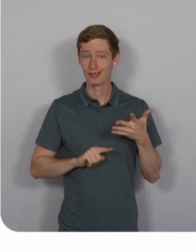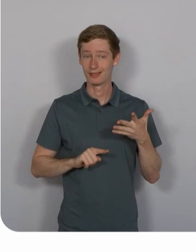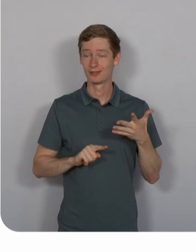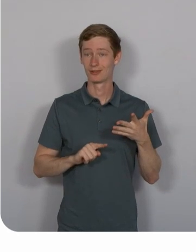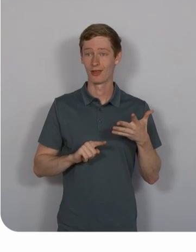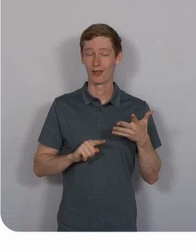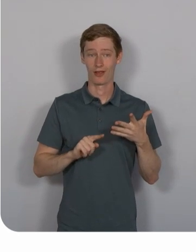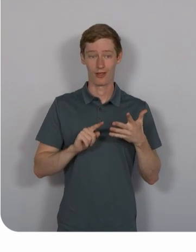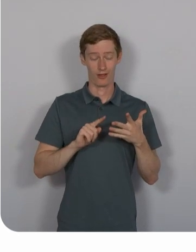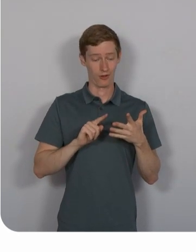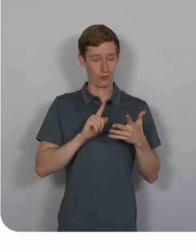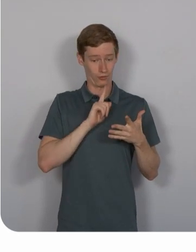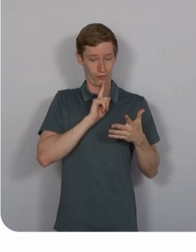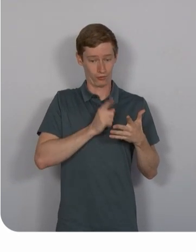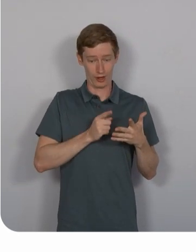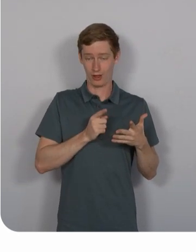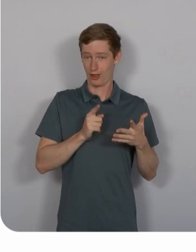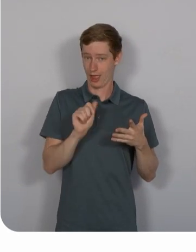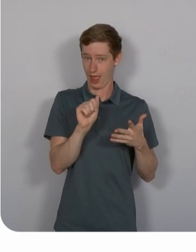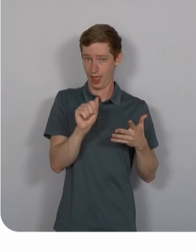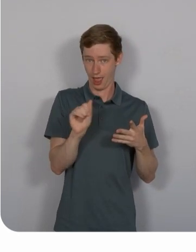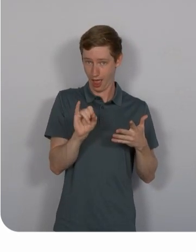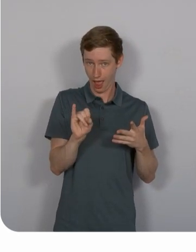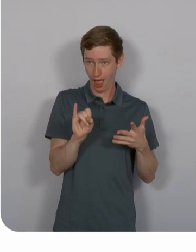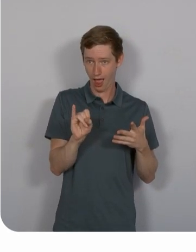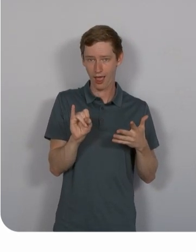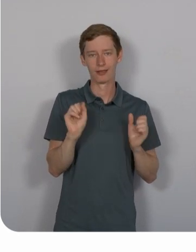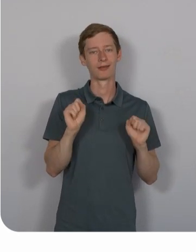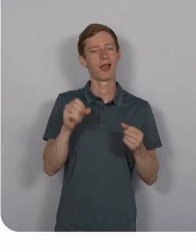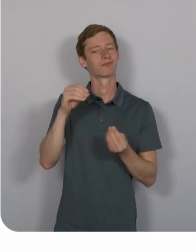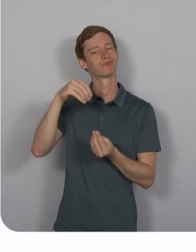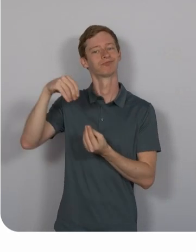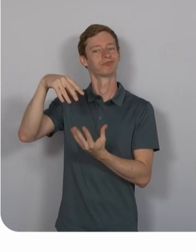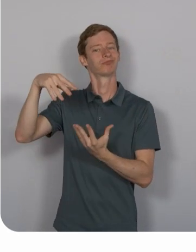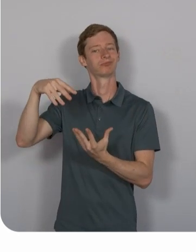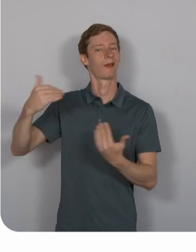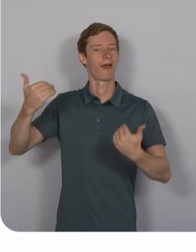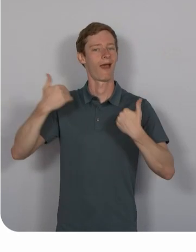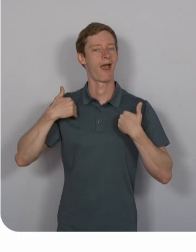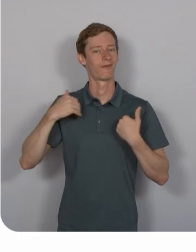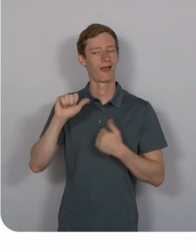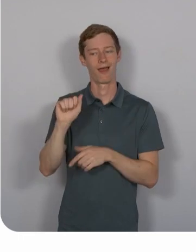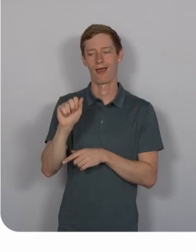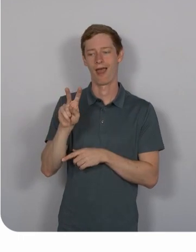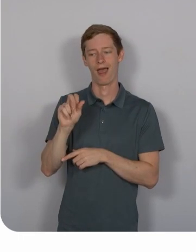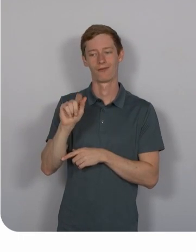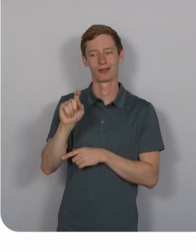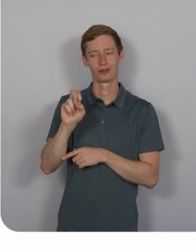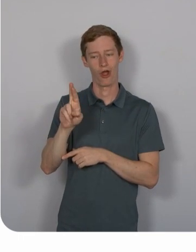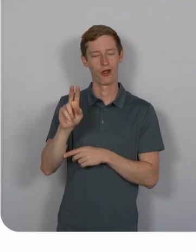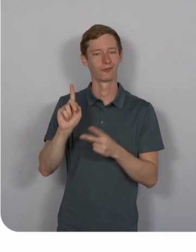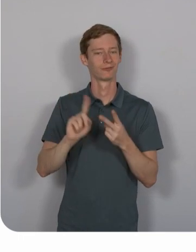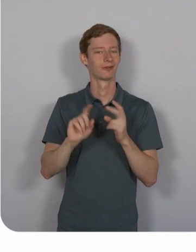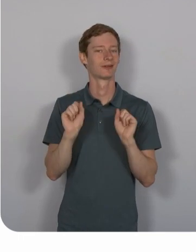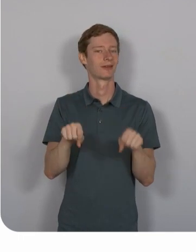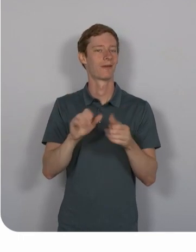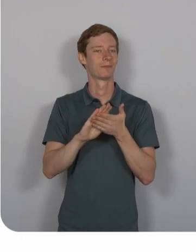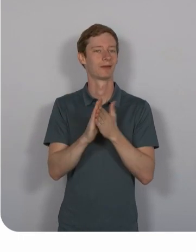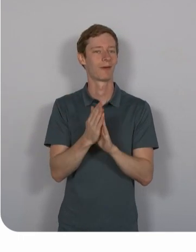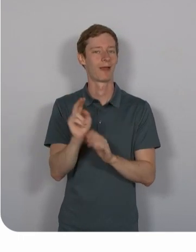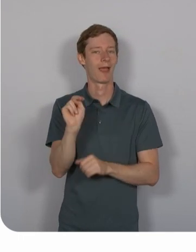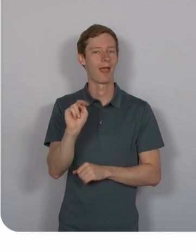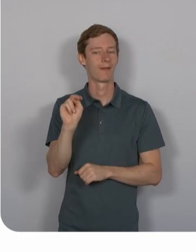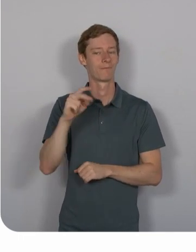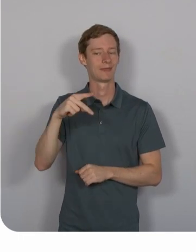these AIs will be able to be embodied as avatars. You'll be able to make them as NPCs in the different games